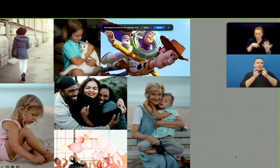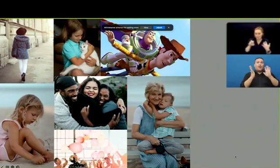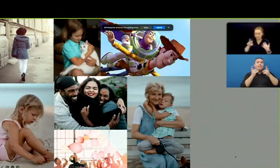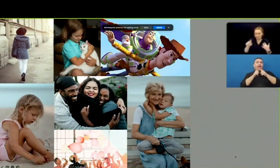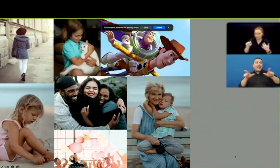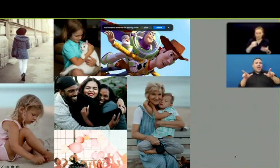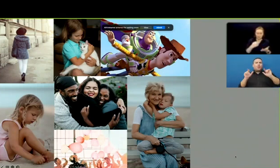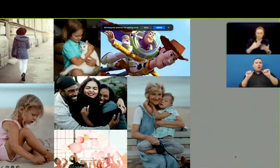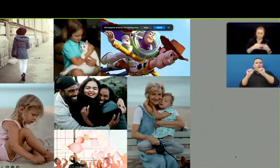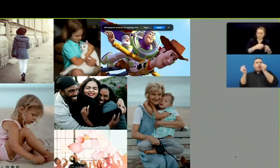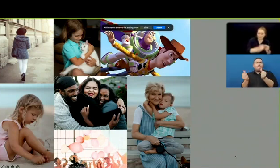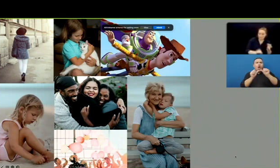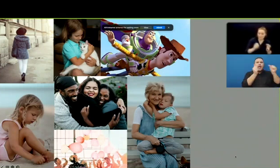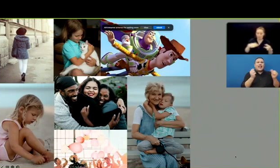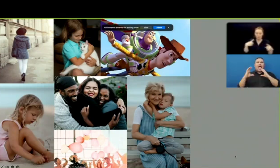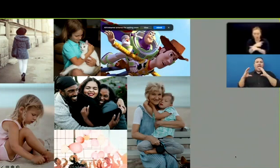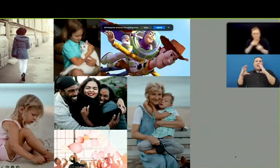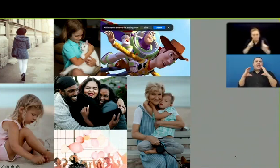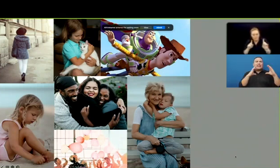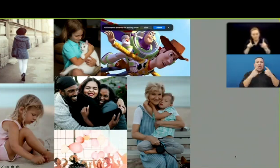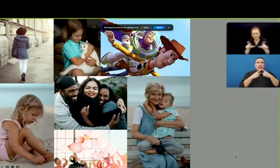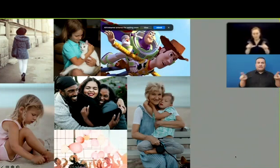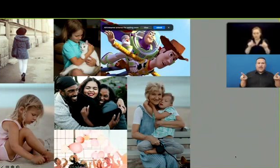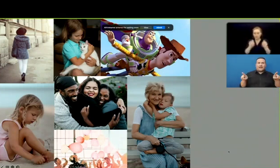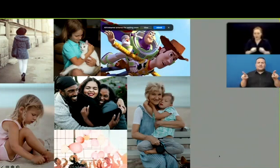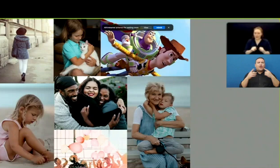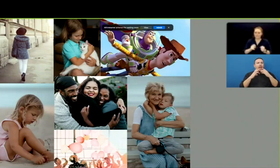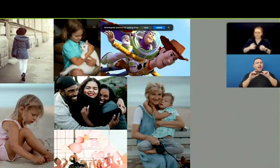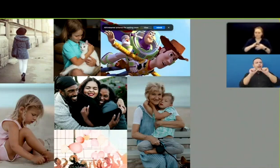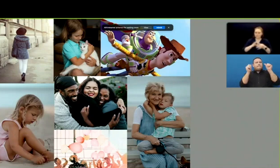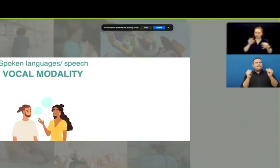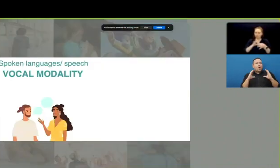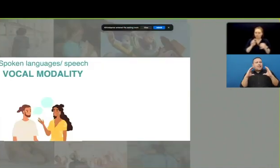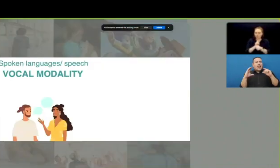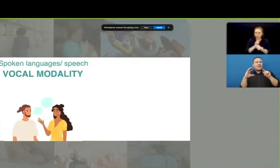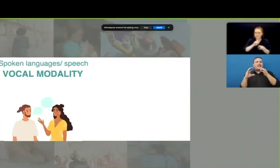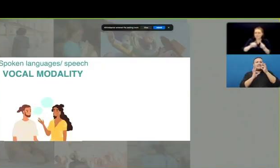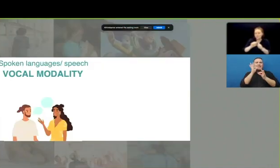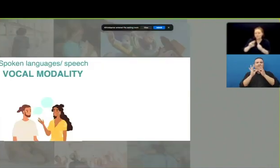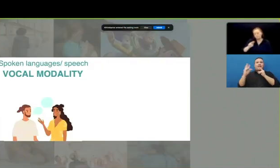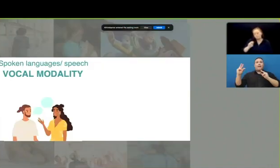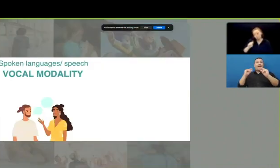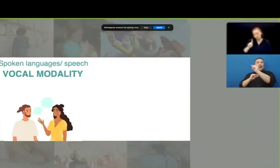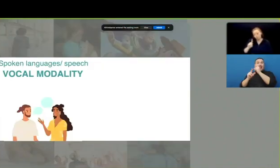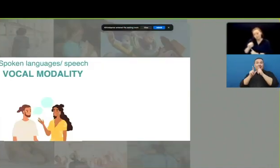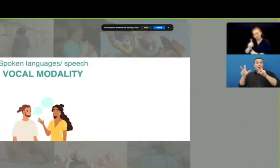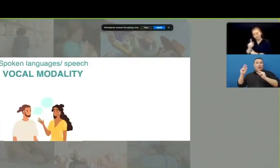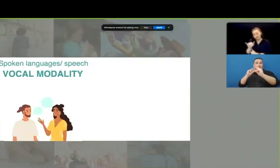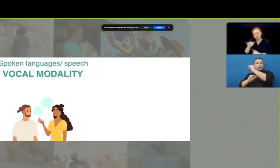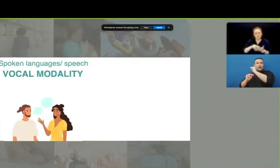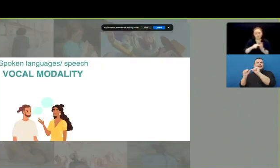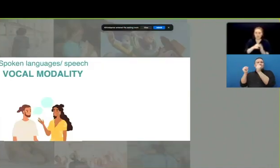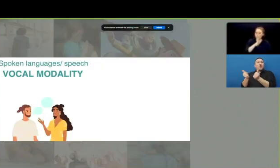However, languages can be expressed in different modalities. And by modality, I mean that spoken languages